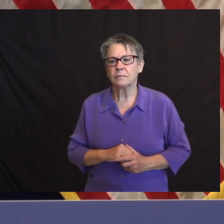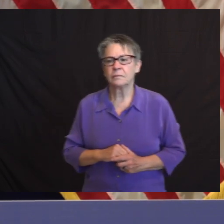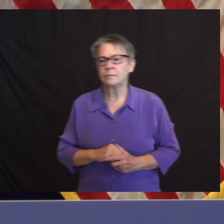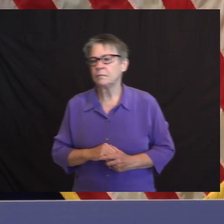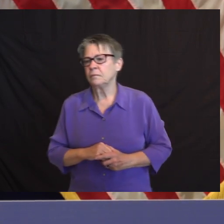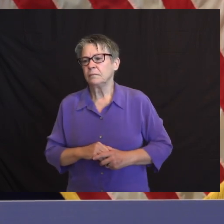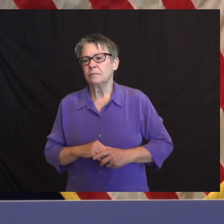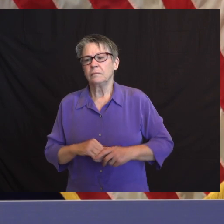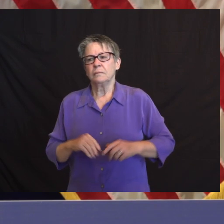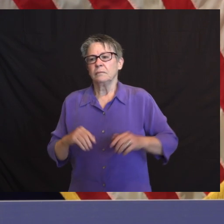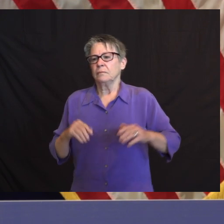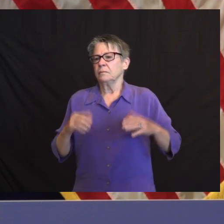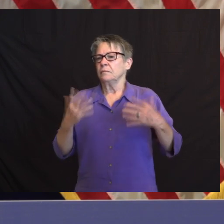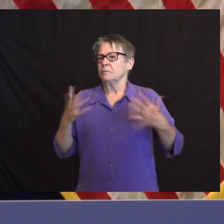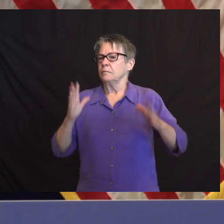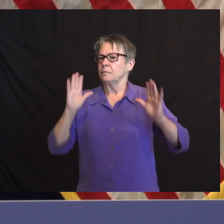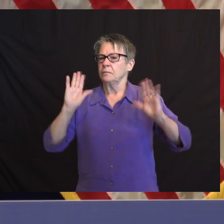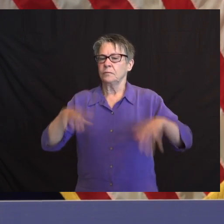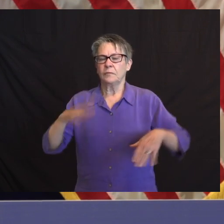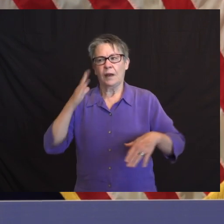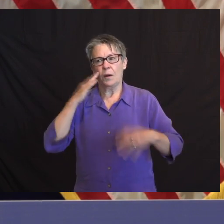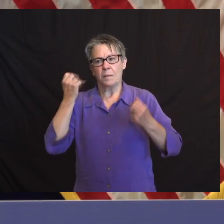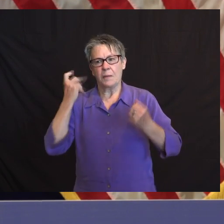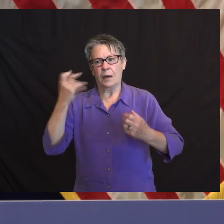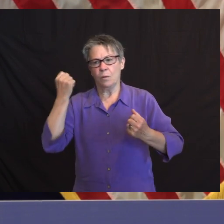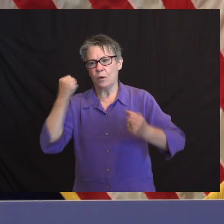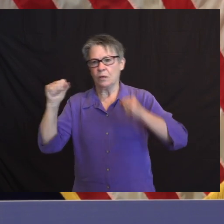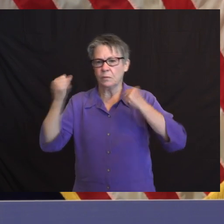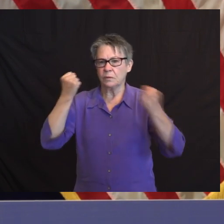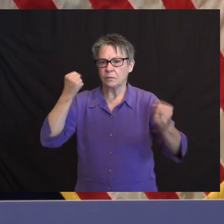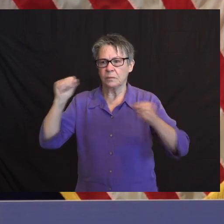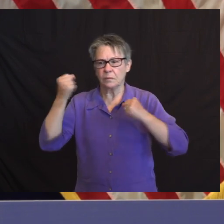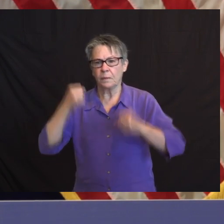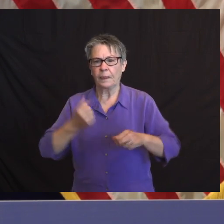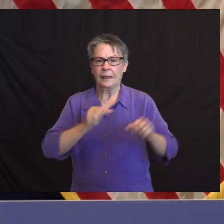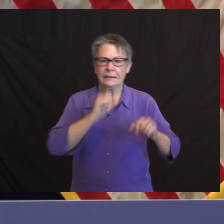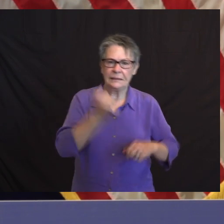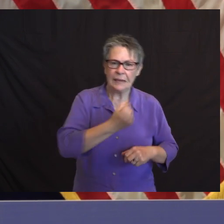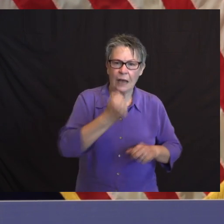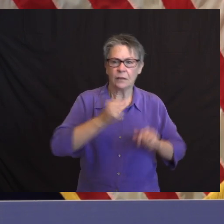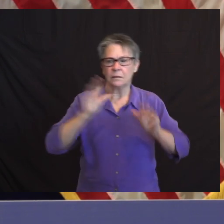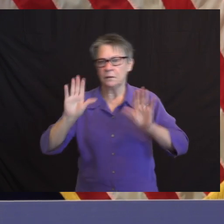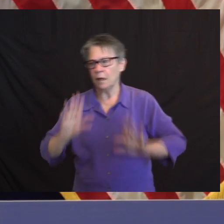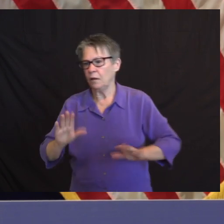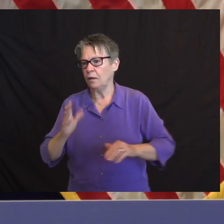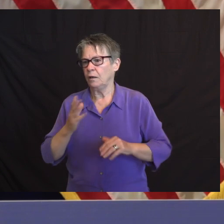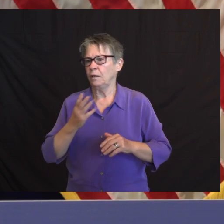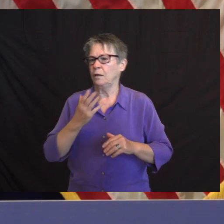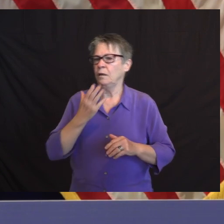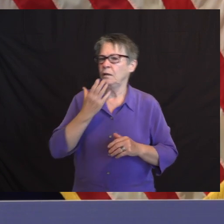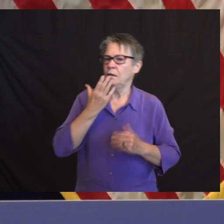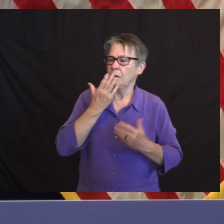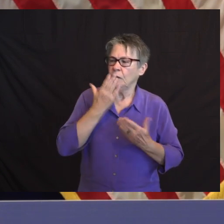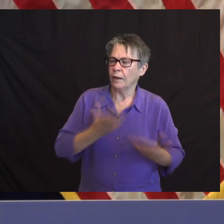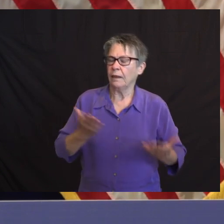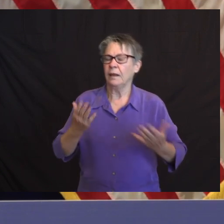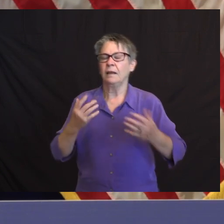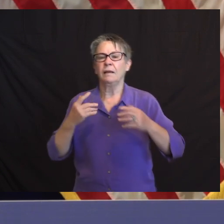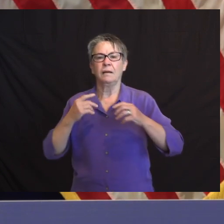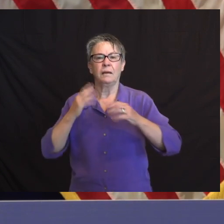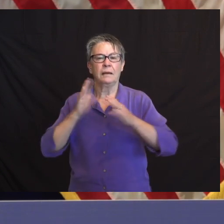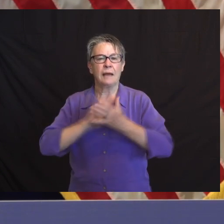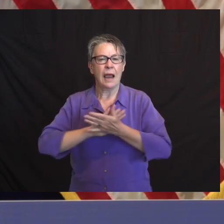the weekend. We had good weather on both days, so beaches and parks. And then, of course, we had the